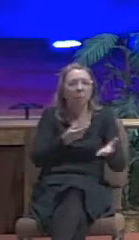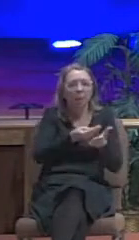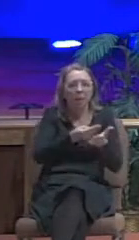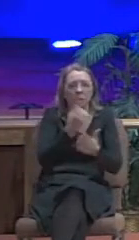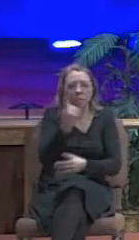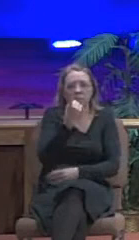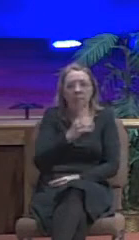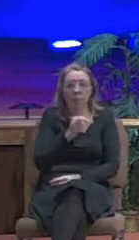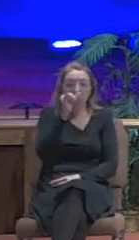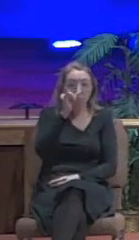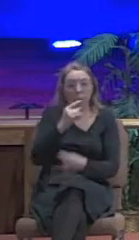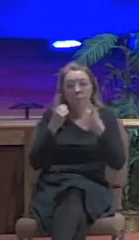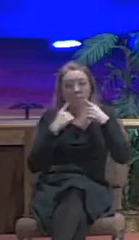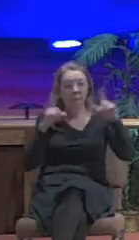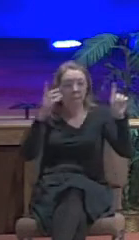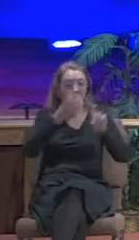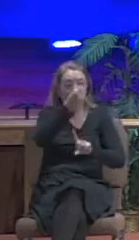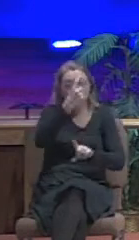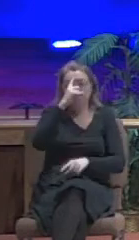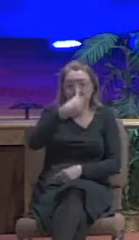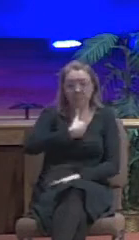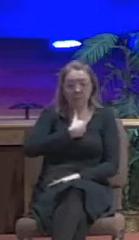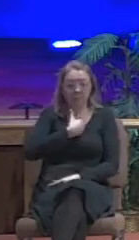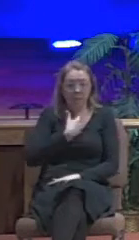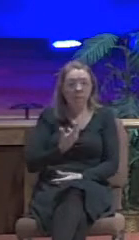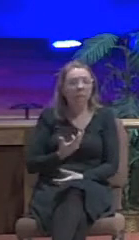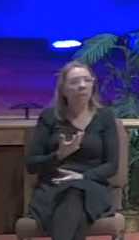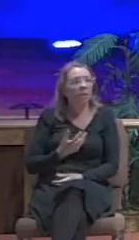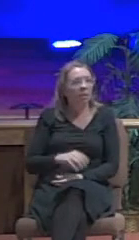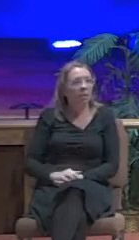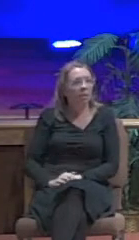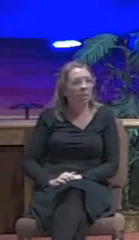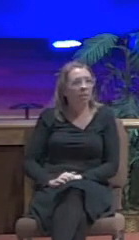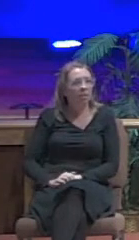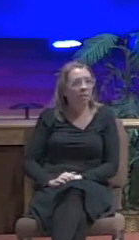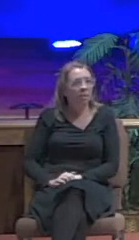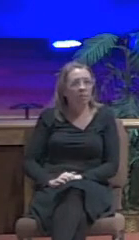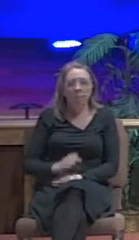what? It will always lead you away.